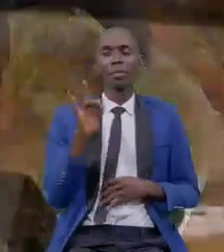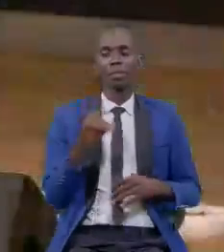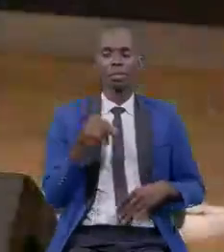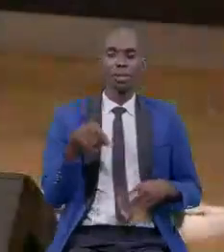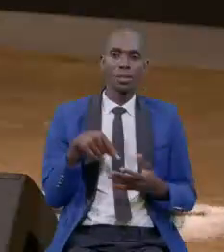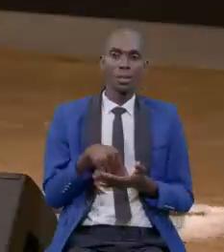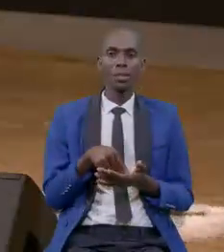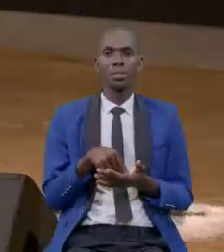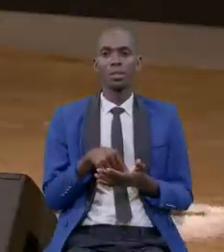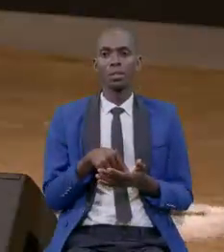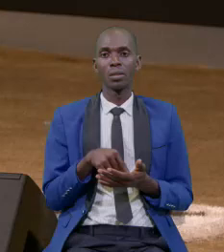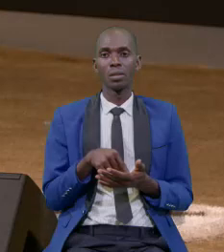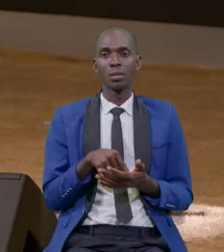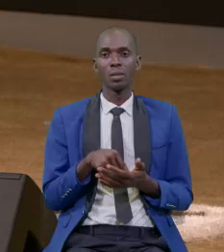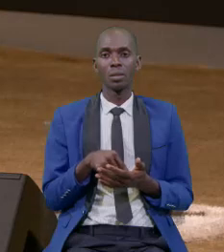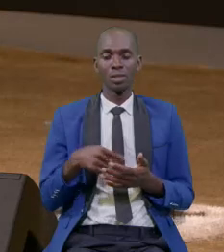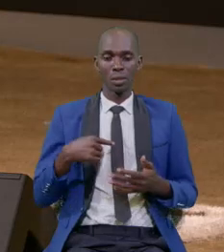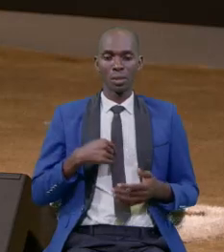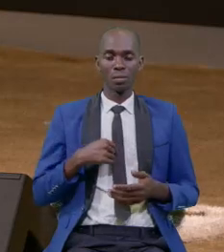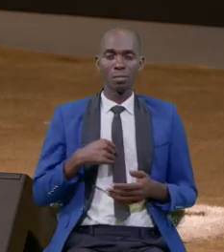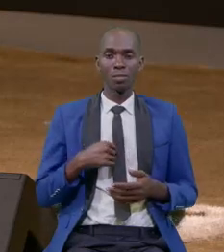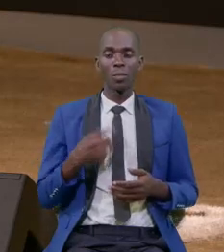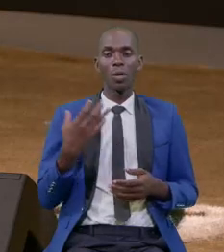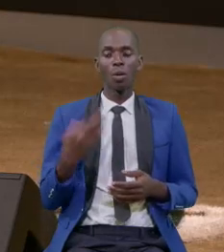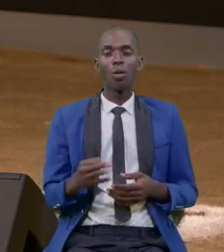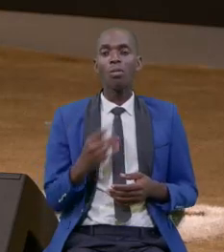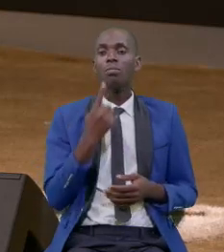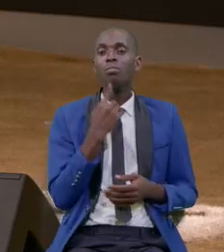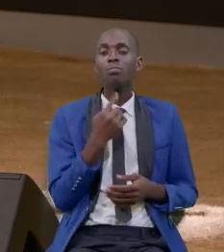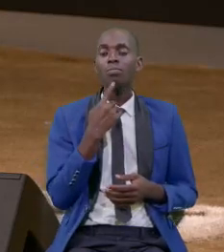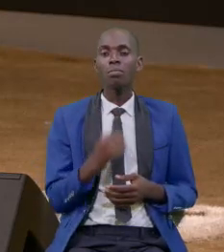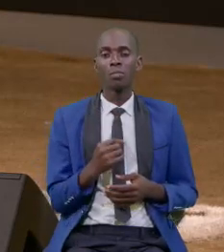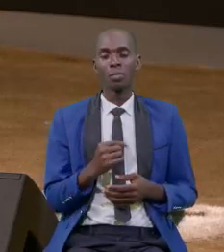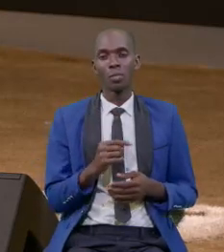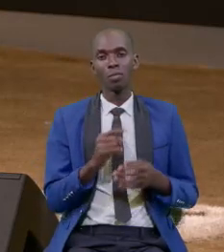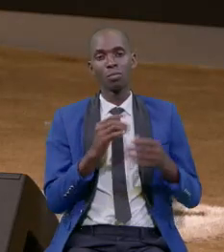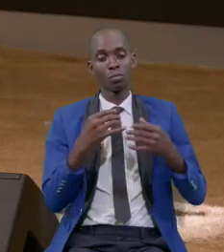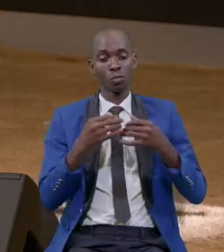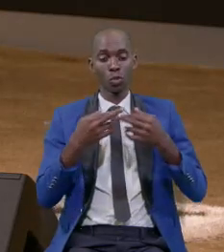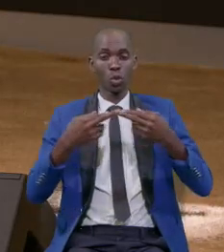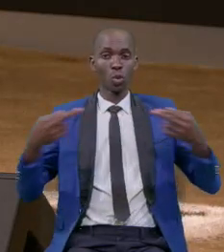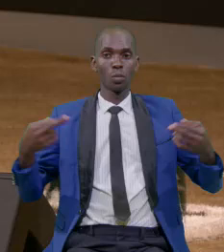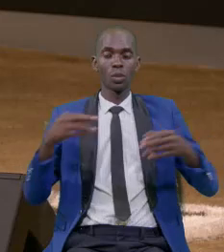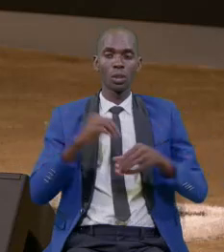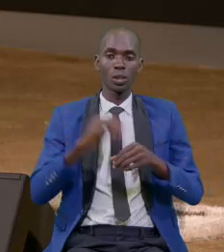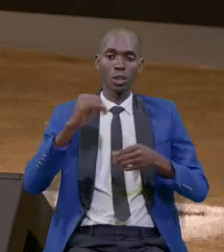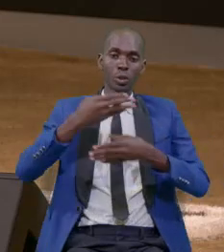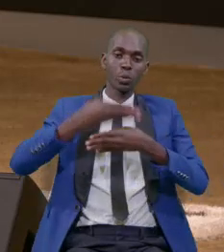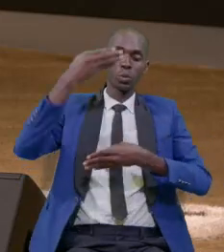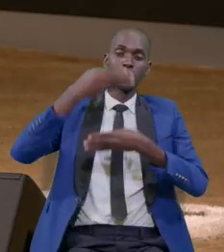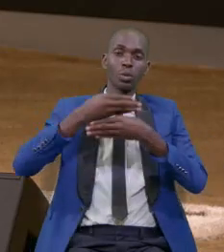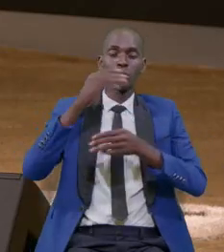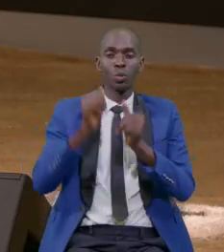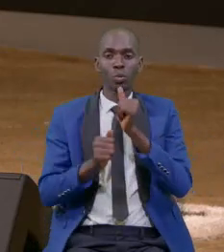this line of scarlet thread in the window which